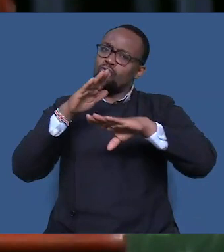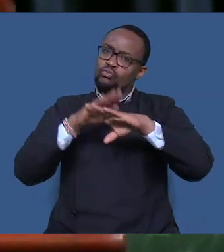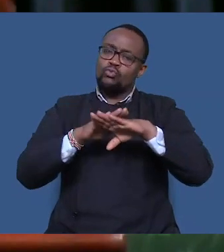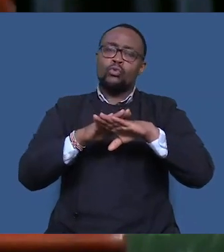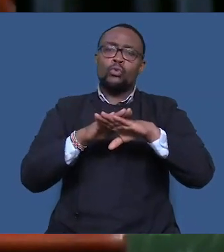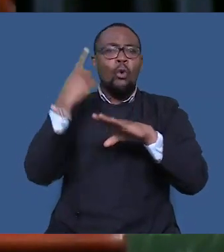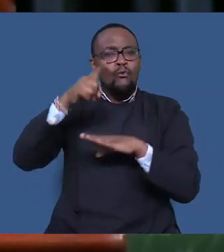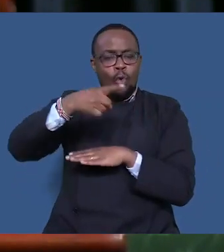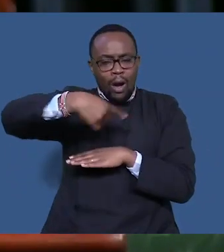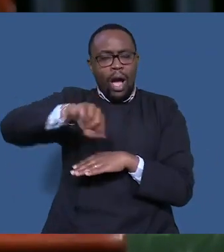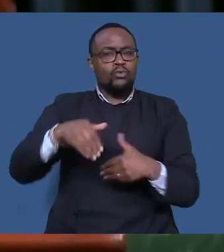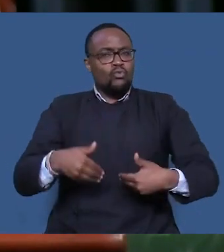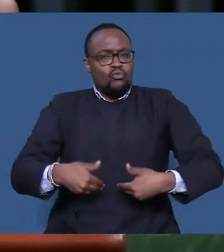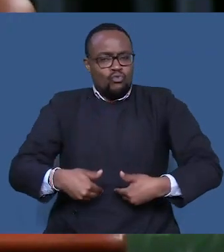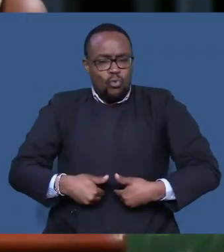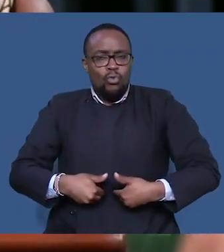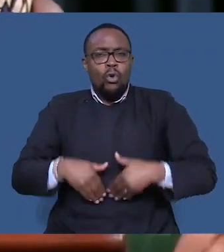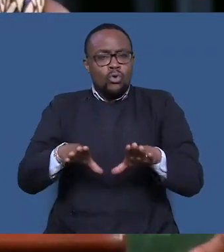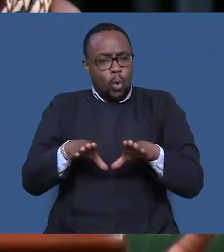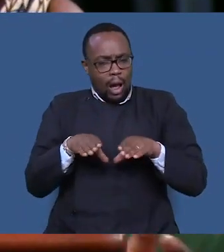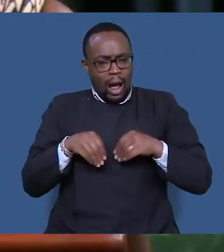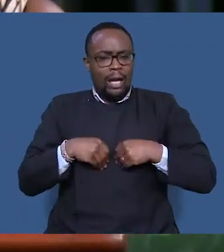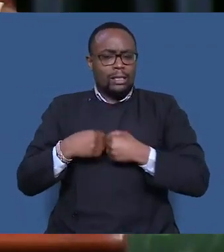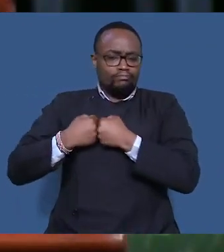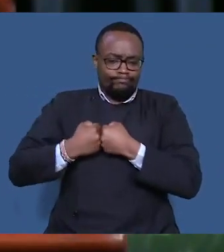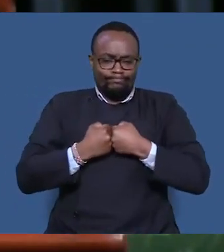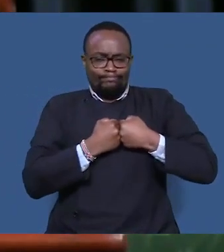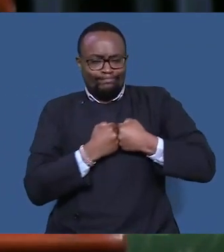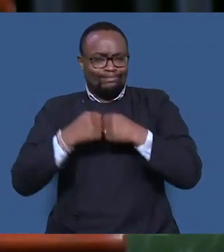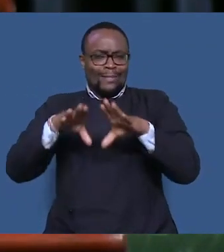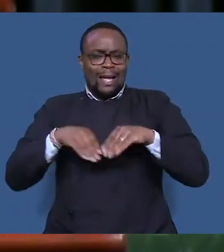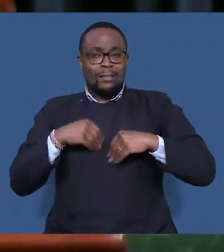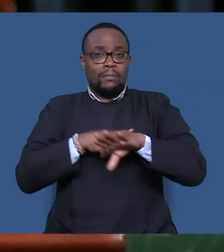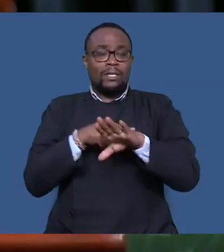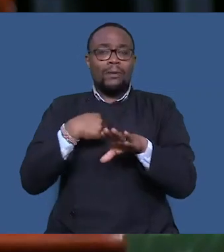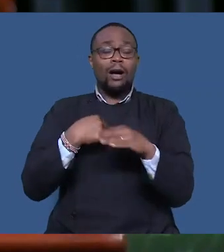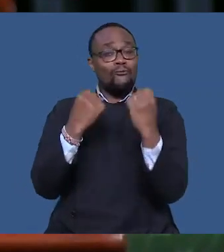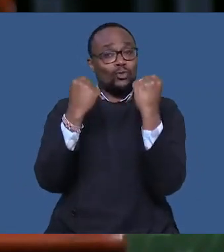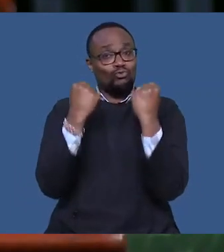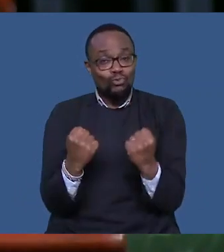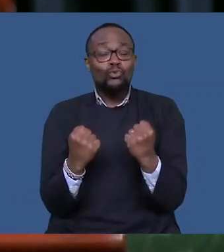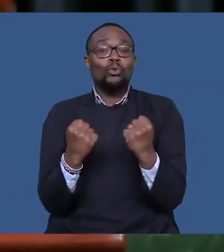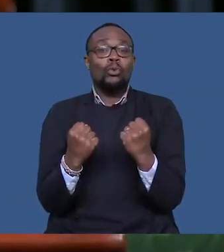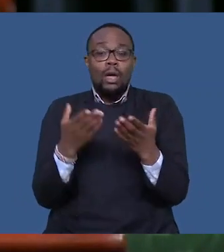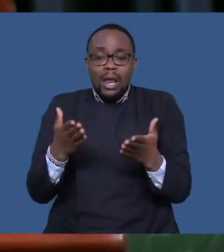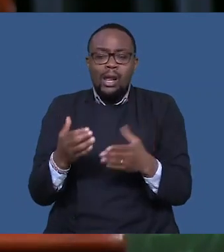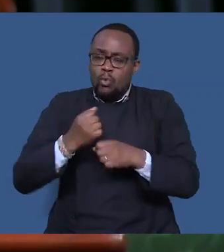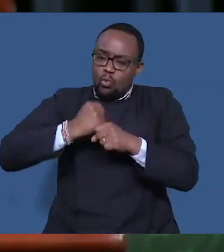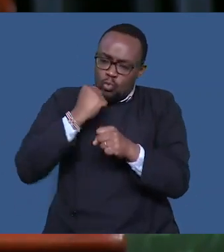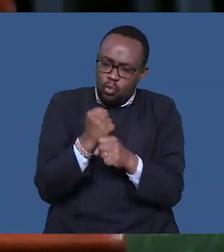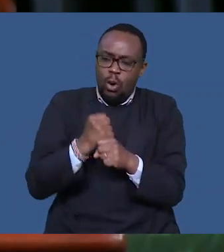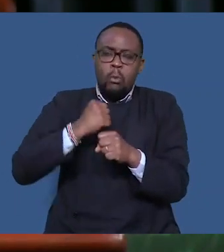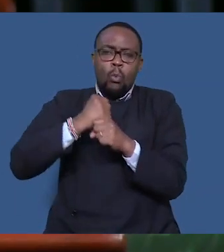for us as young people to bear our yoke in our youth. When we have that strength, it is good to bear our yoke right now. It is